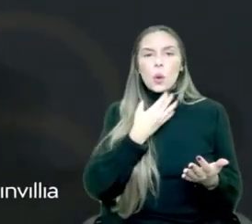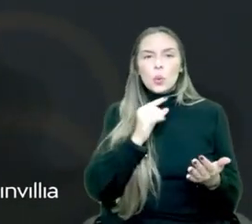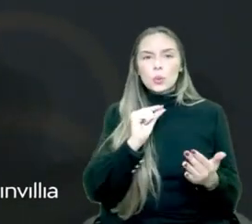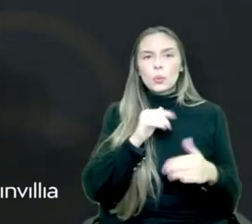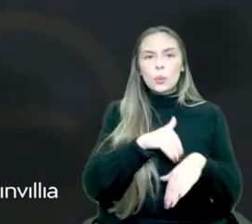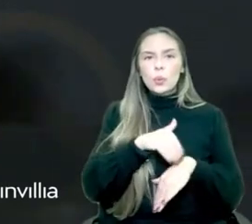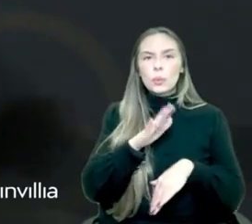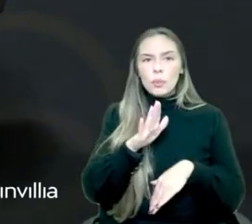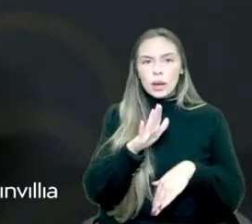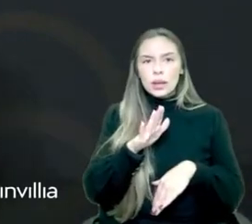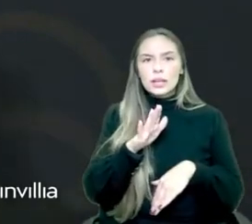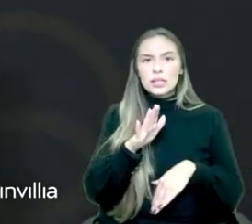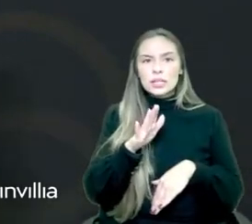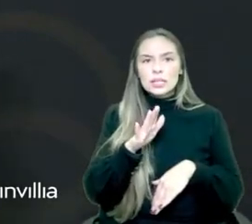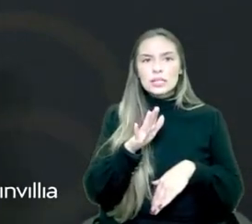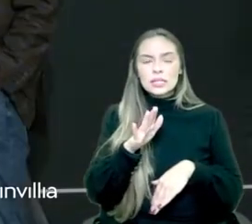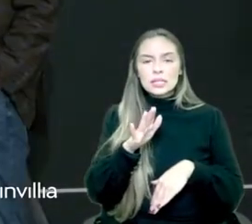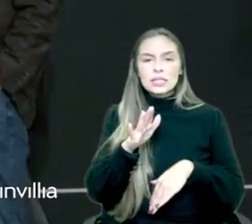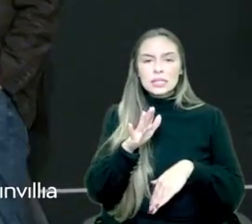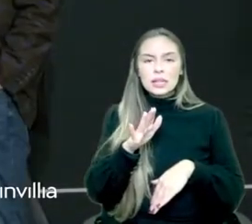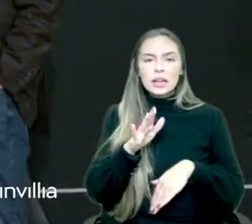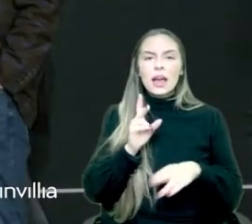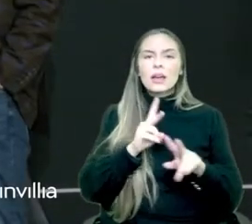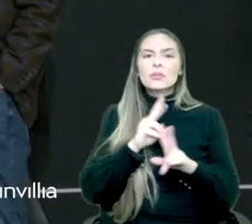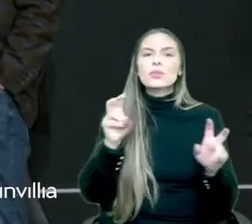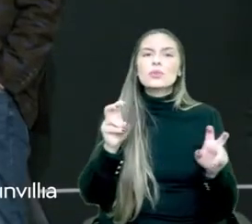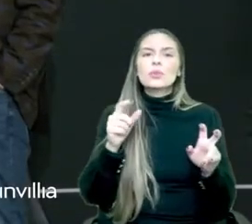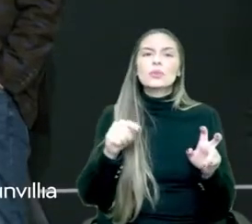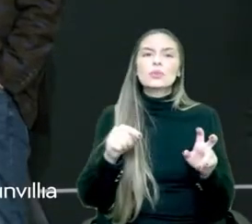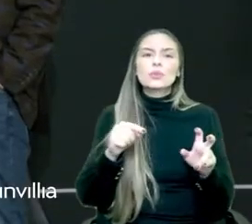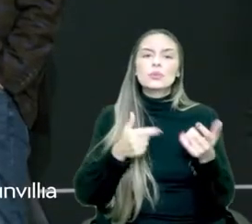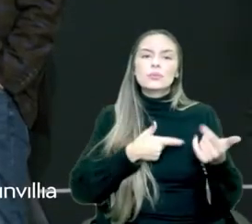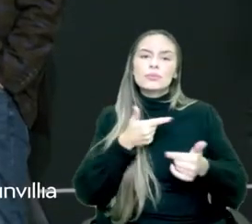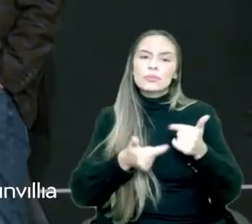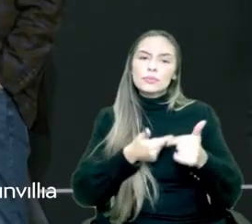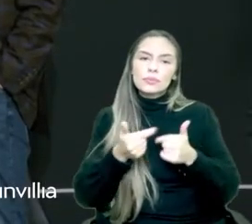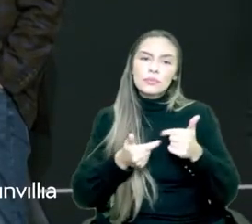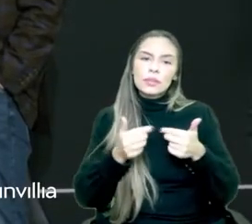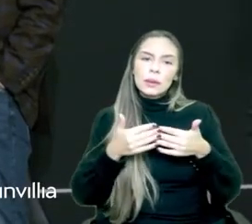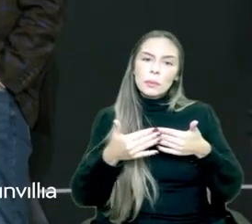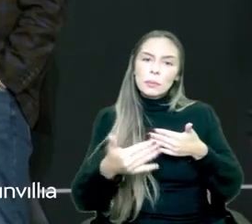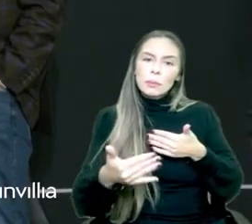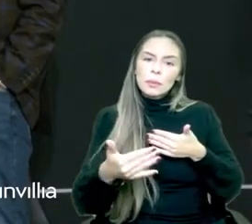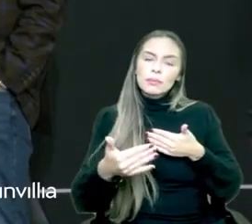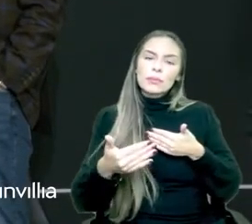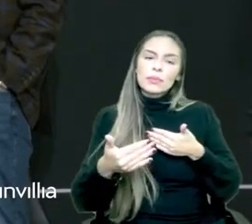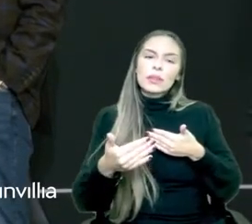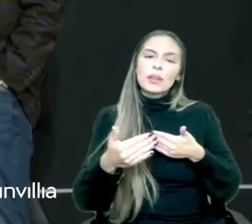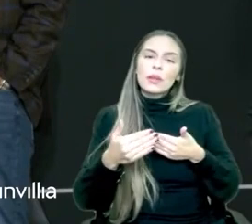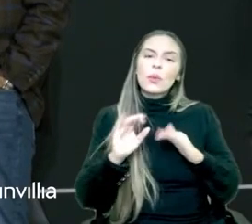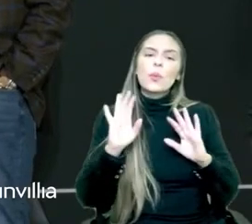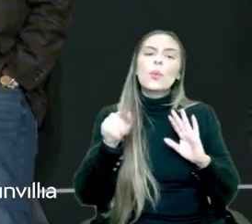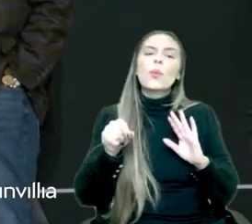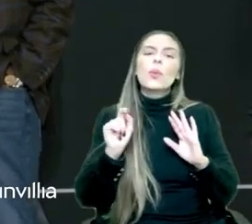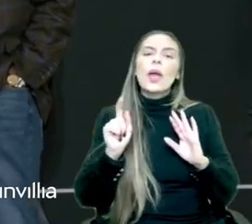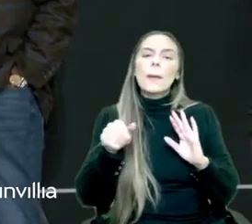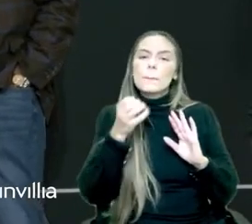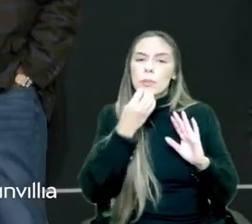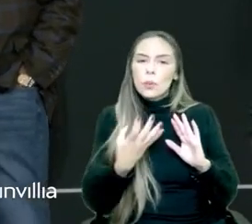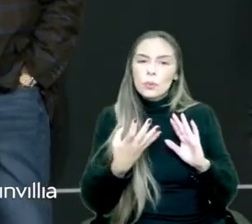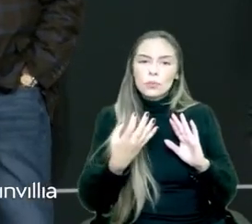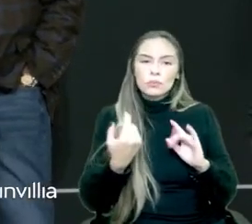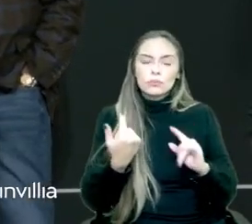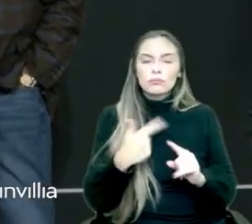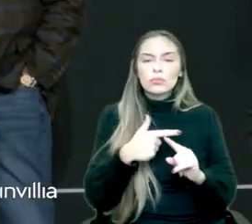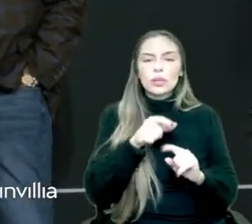that you're currently working on and what they're good at. Like, why should somebody use those